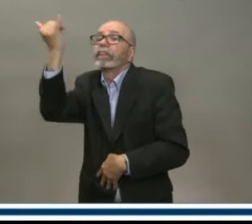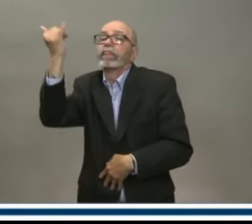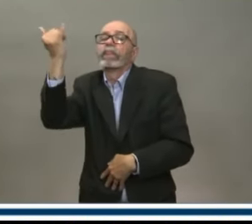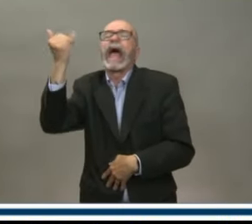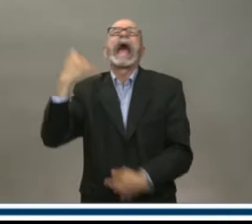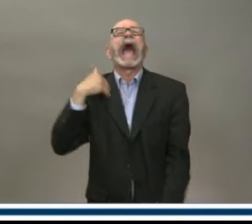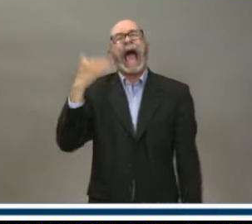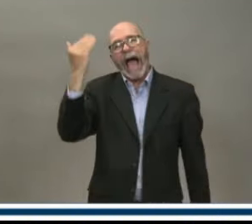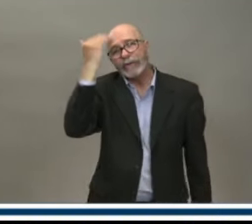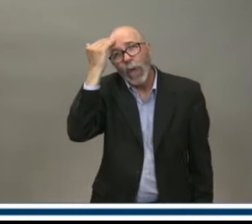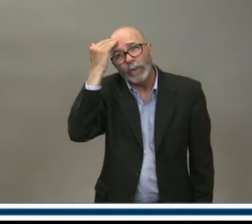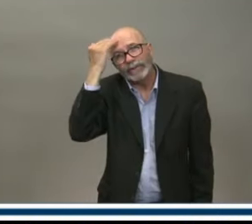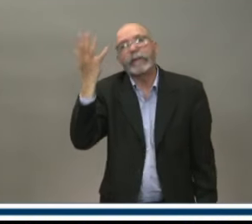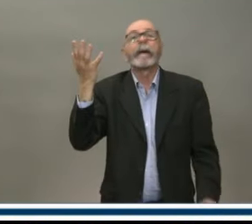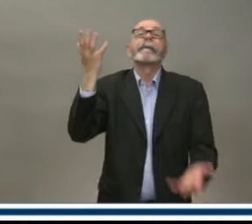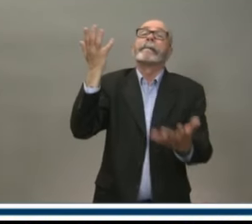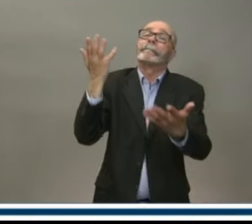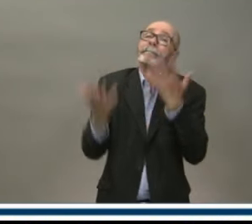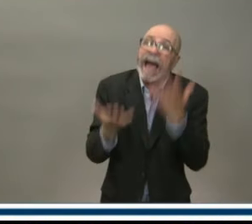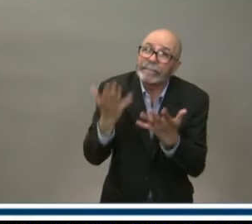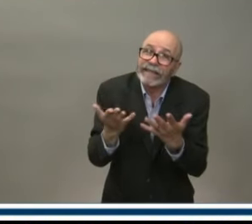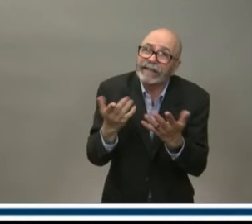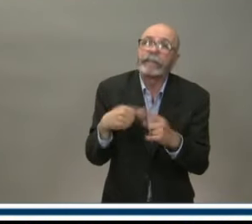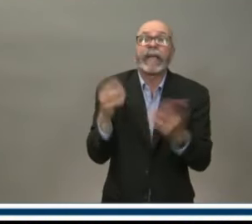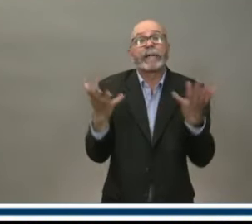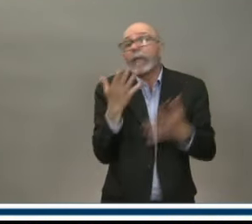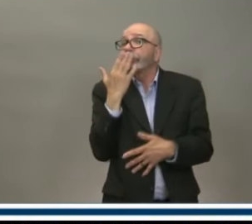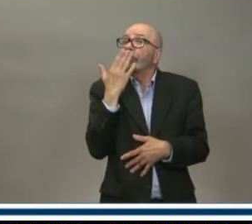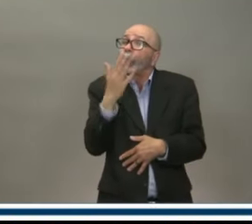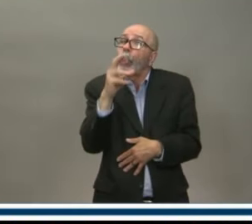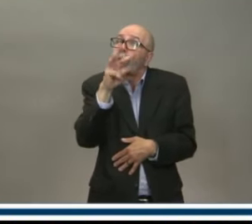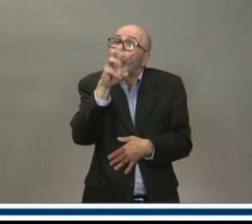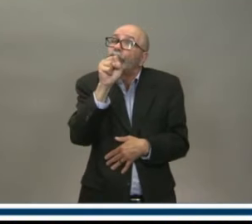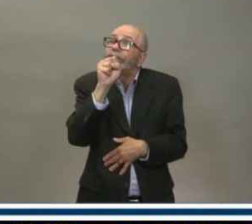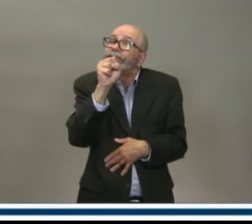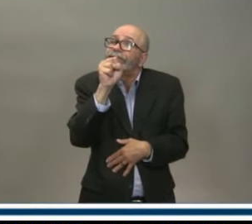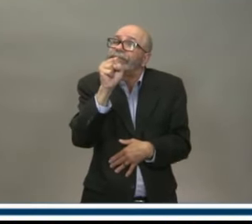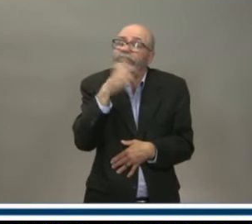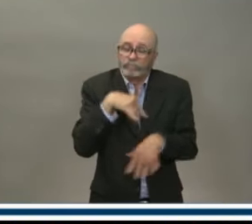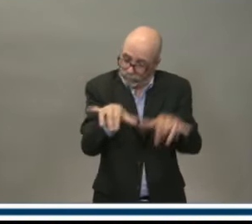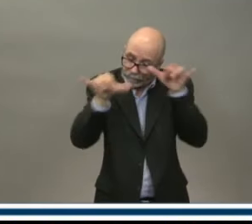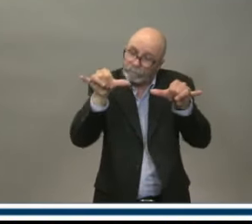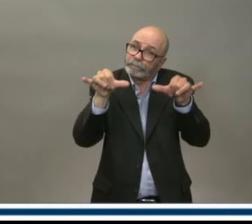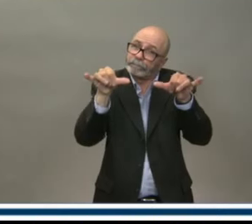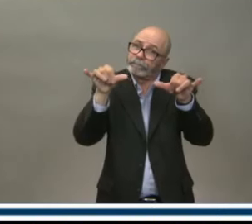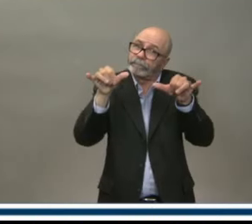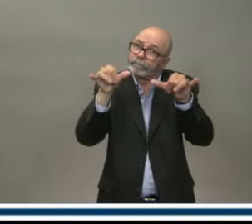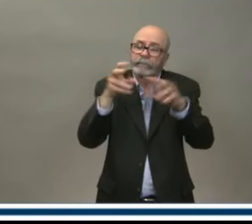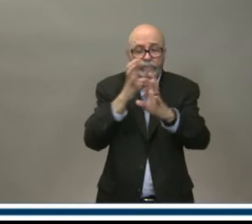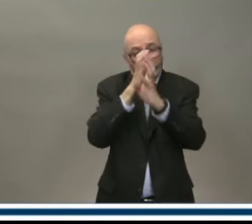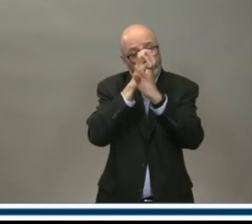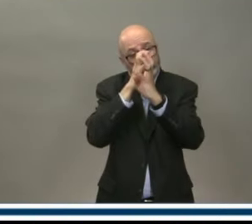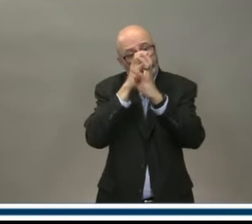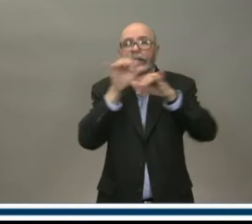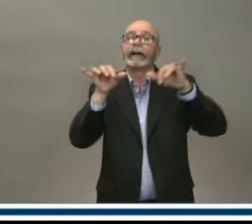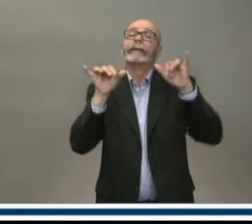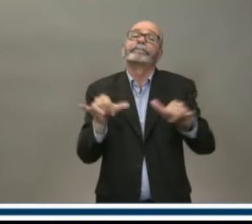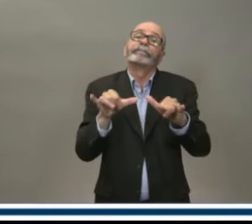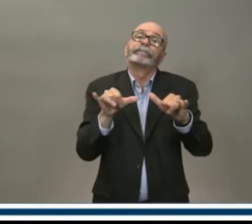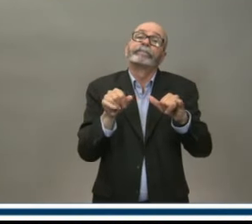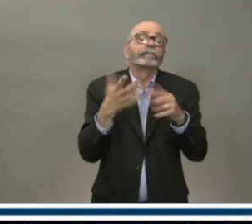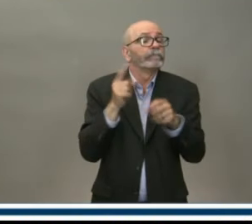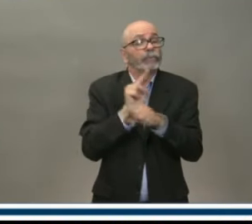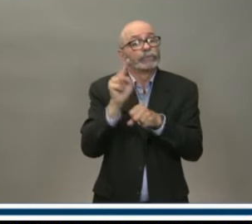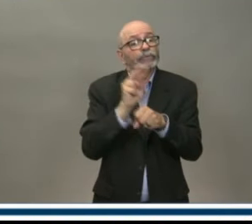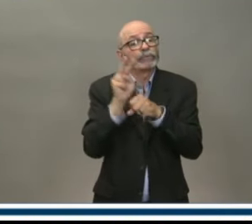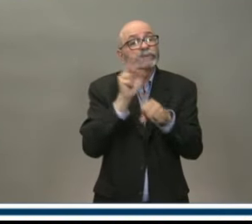news, but we absolutely have to stay restrictive for the next few weeks. We are carefully looking as our